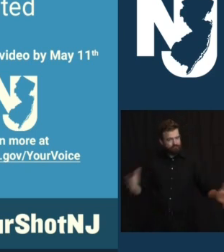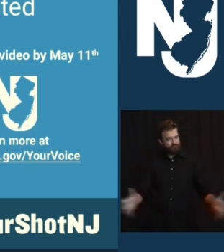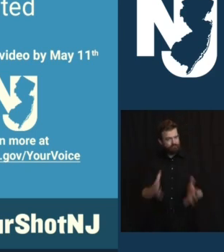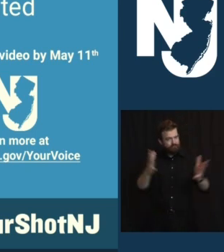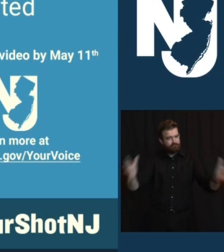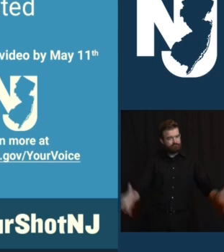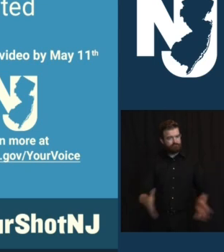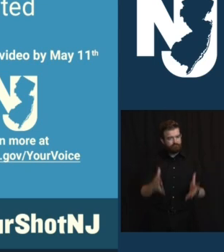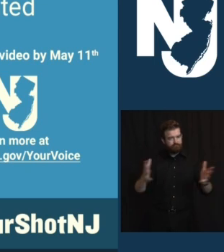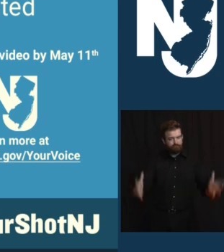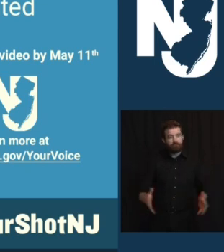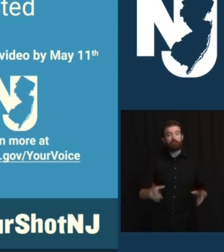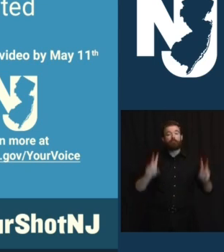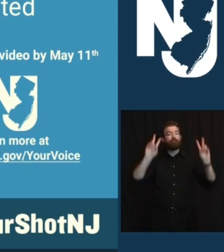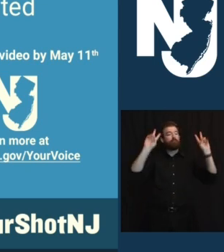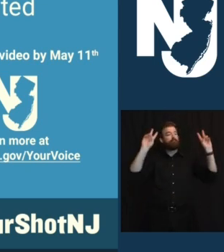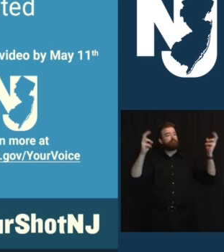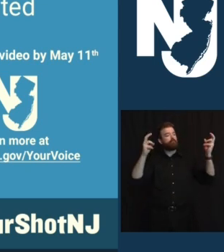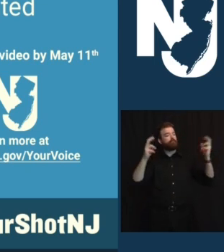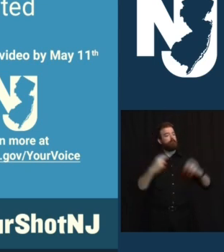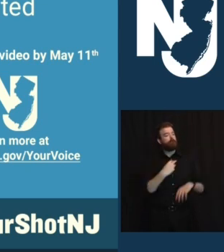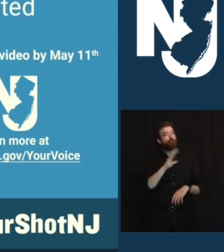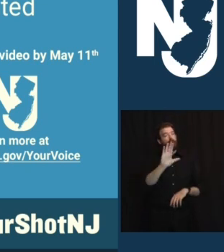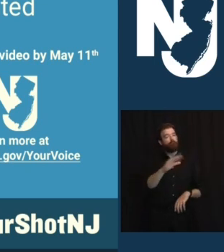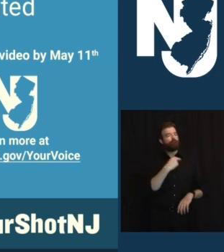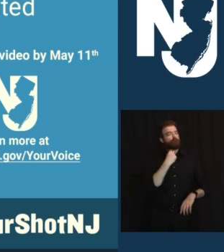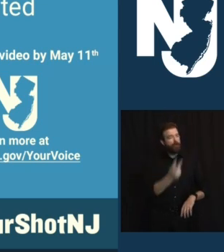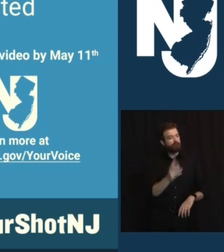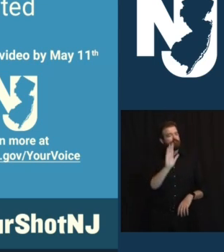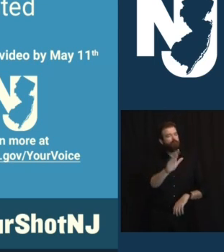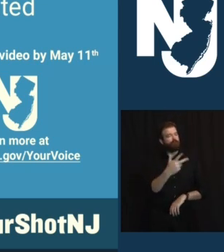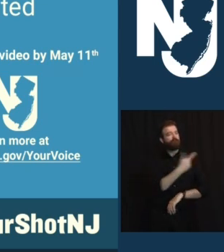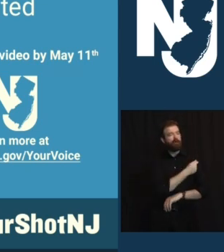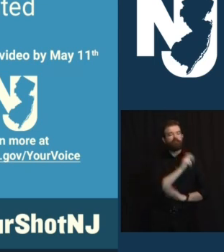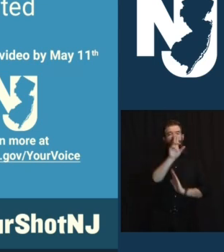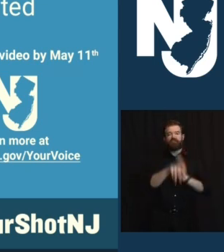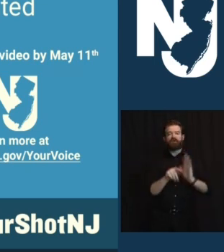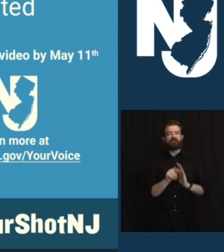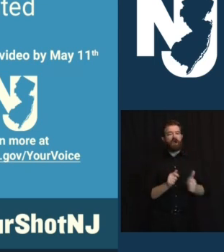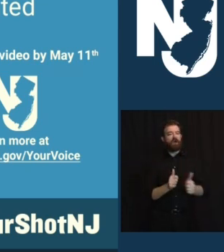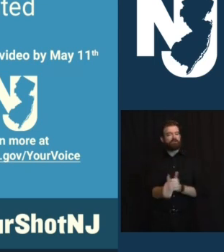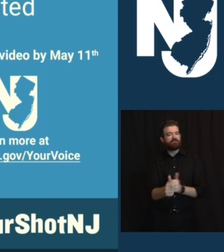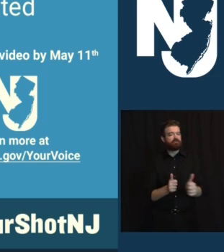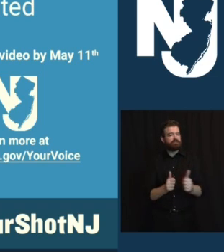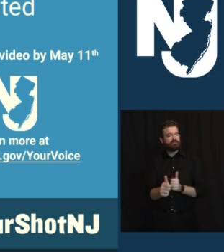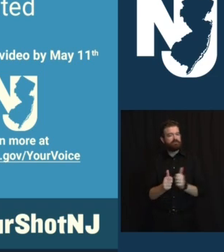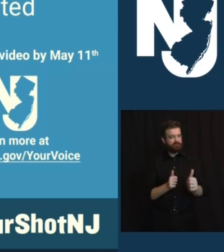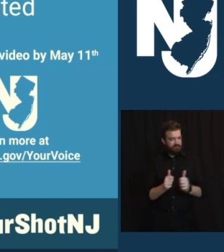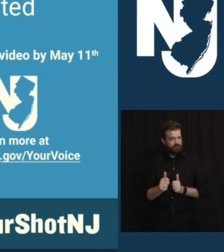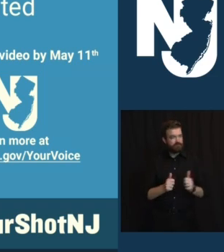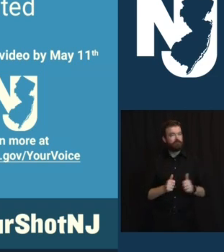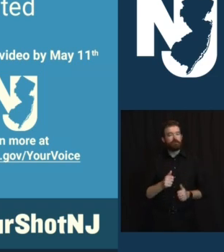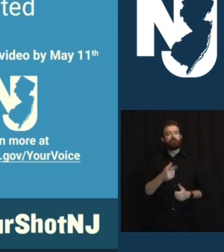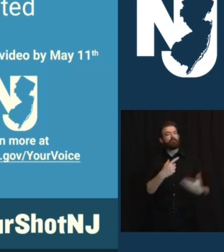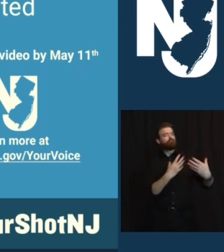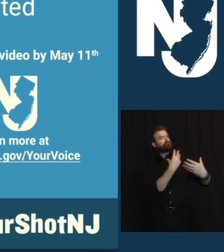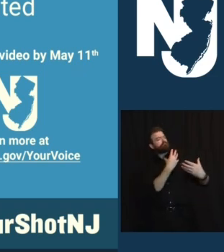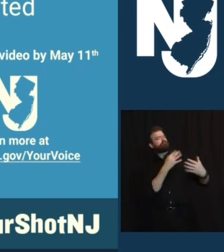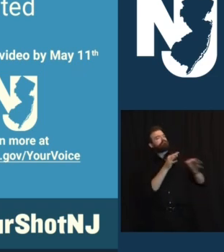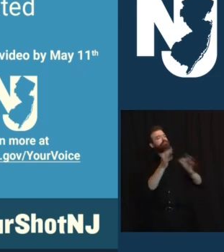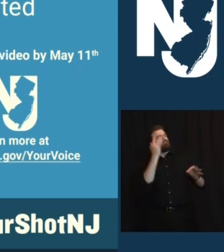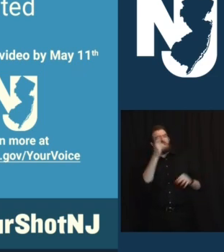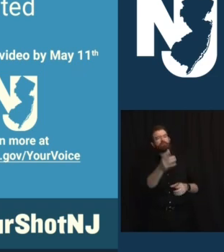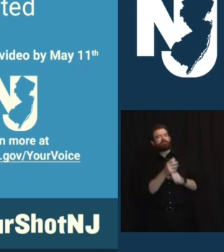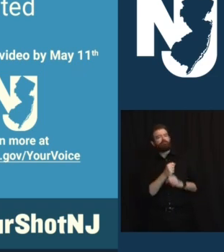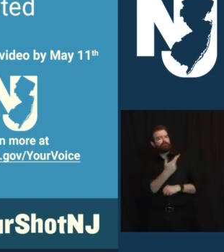share why you are getting vaccinated. One 30-second video will be voted on by your fellow New Jerseyans to become a